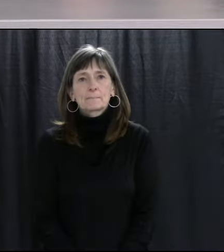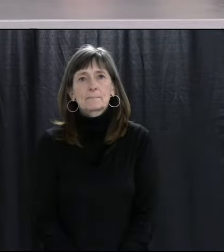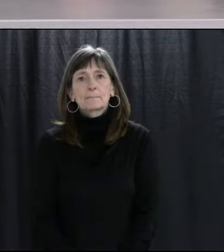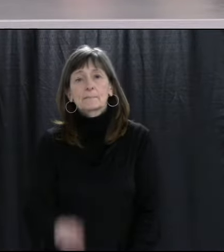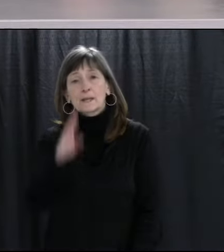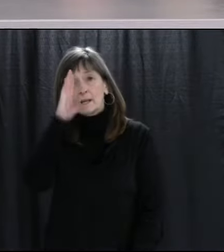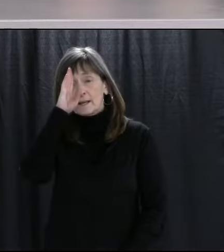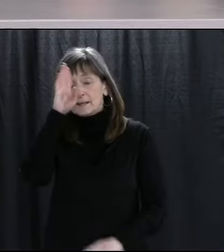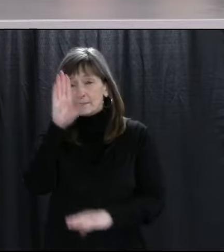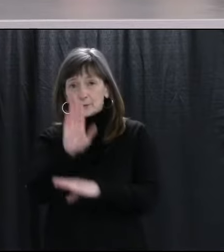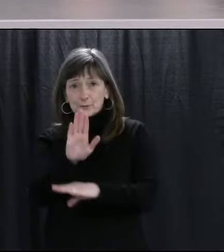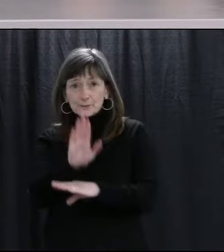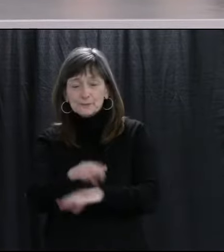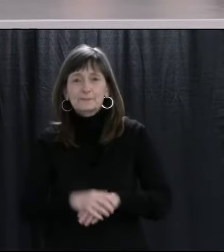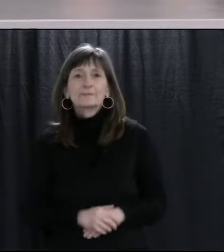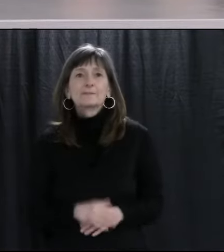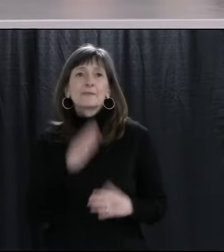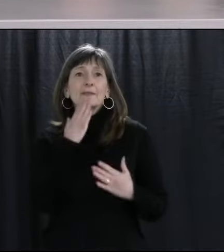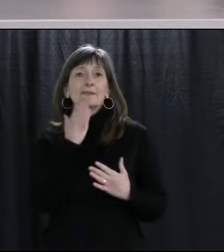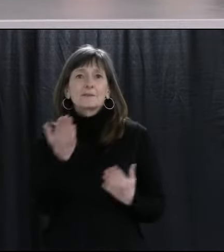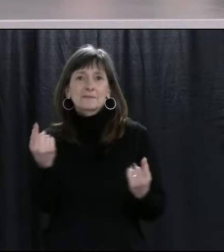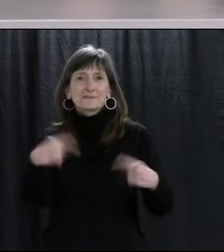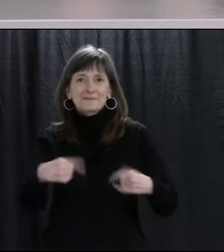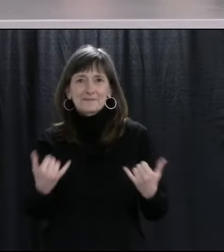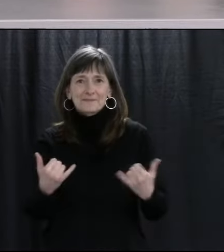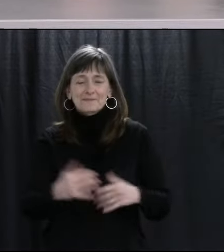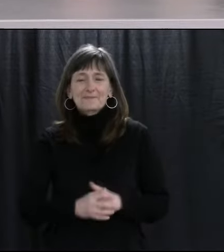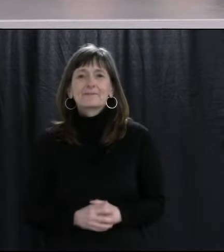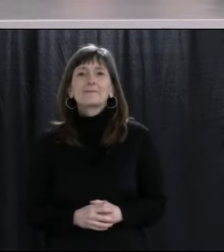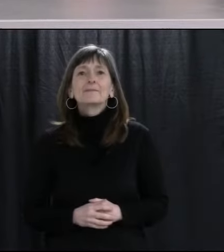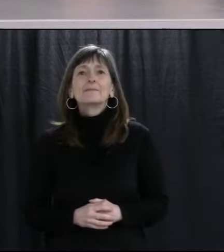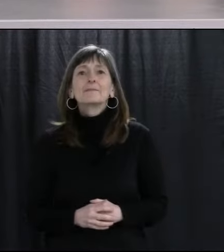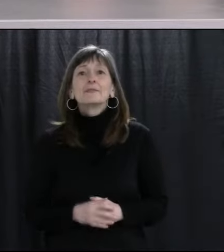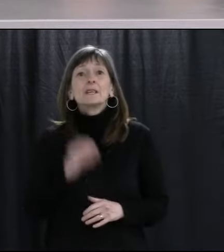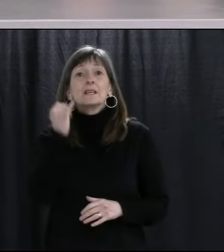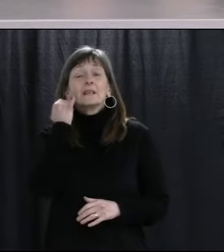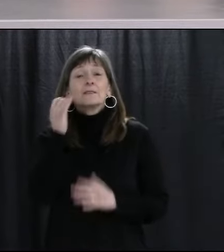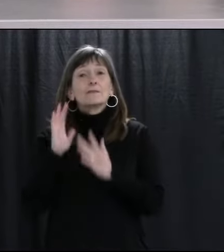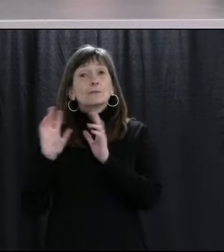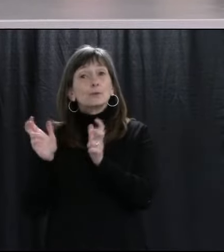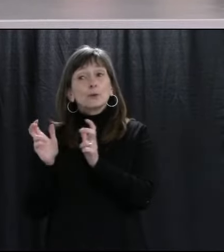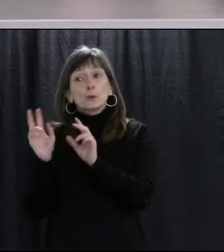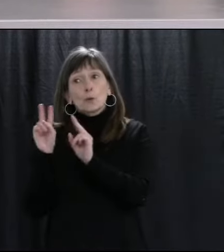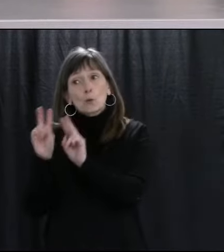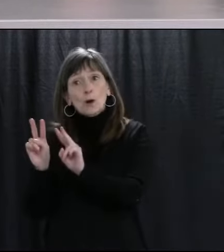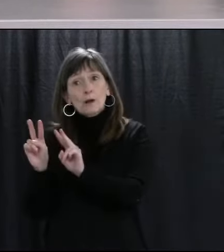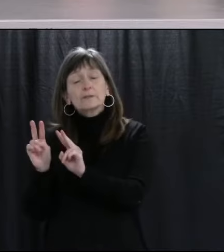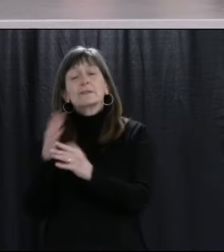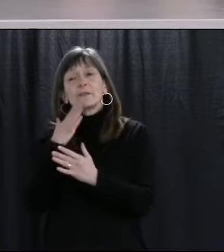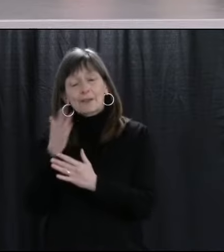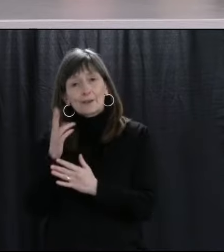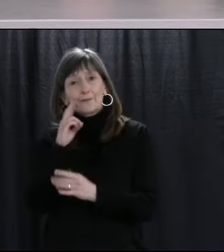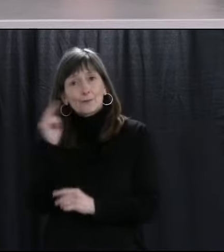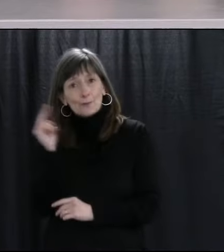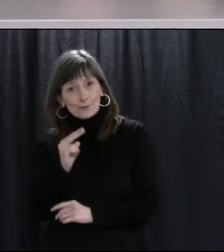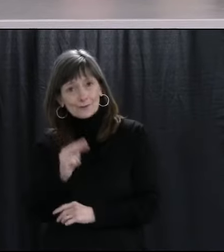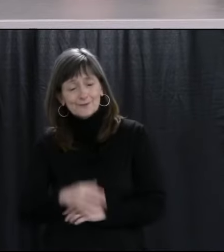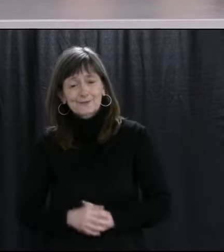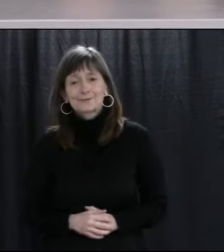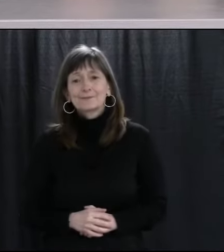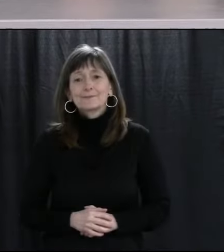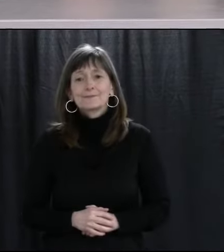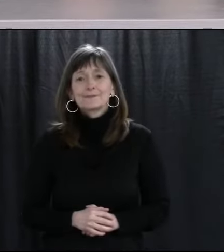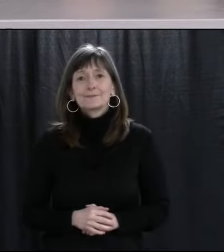Good afternoon. Thank you for joining us here today. To those watching online, thank you for tuning in. I